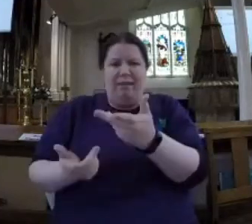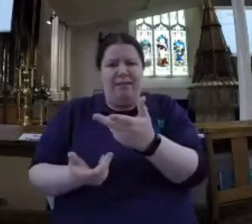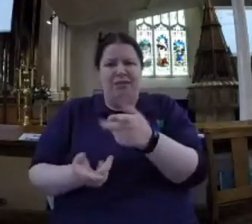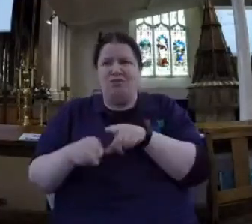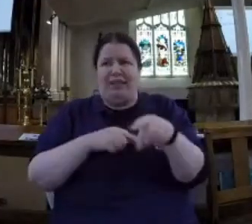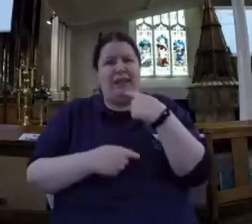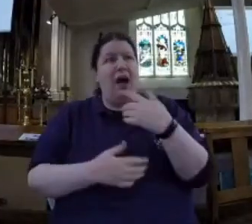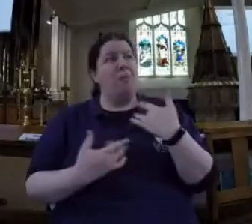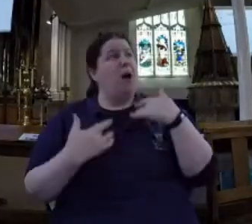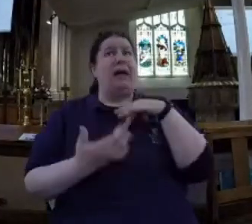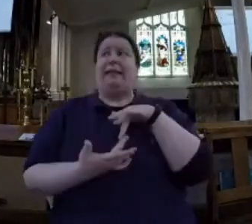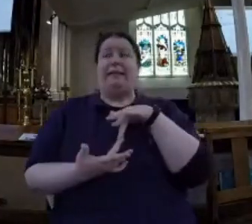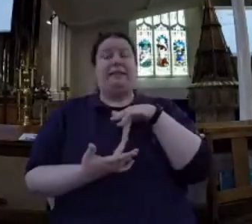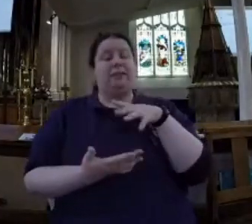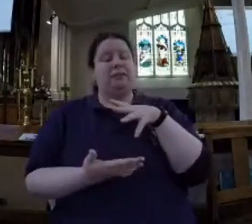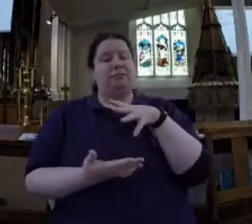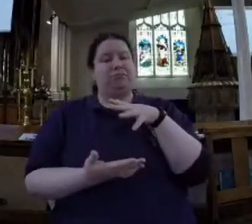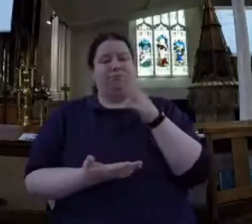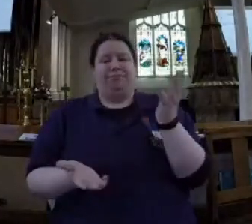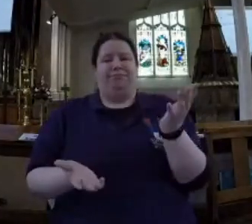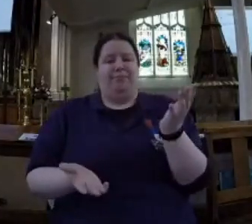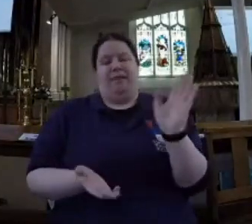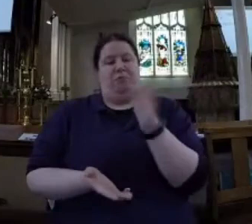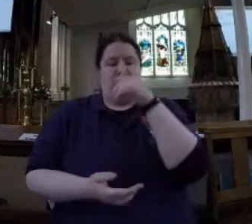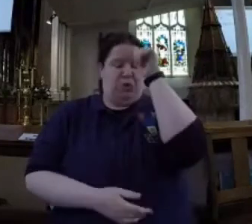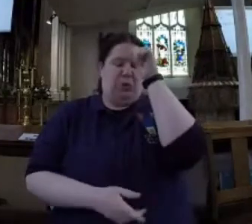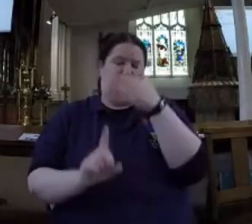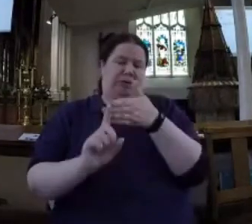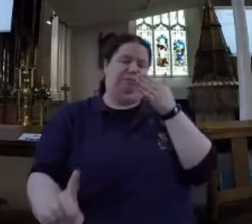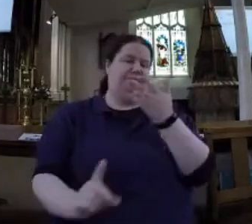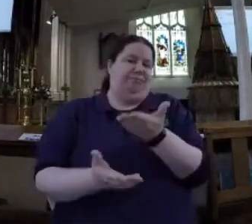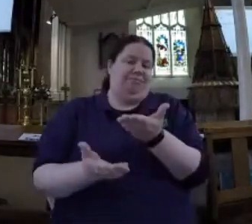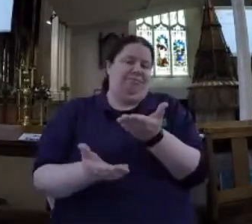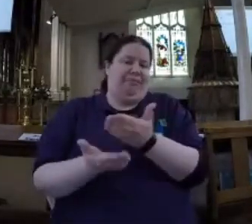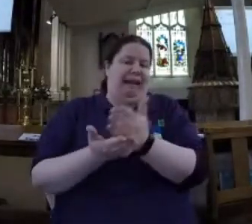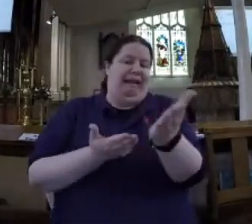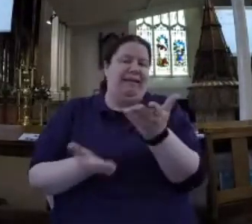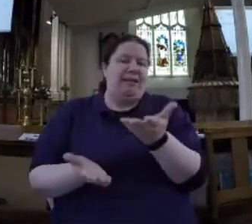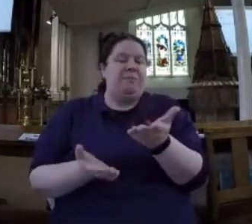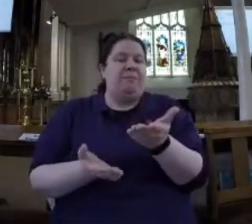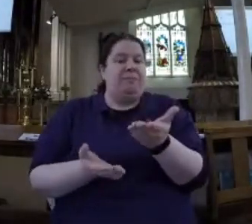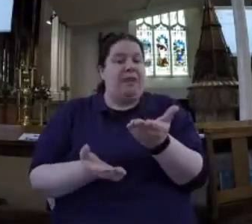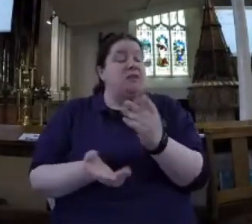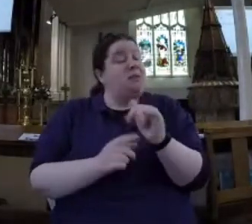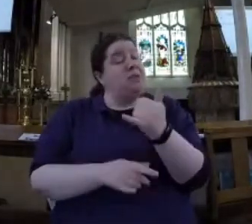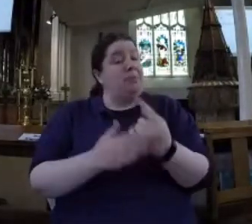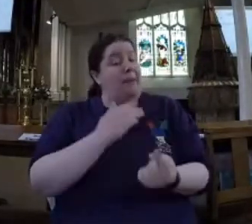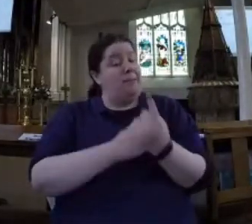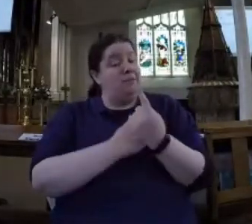when the penalty was originally given and everybody knew it was a penalty. And that sometimes happens in our